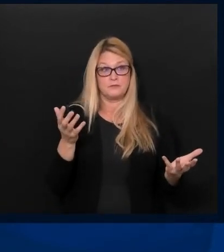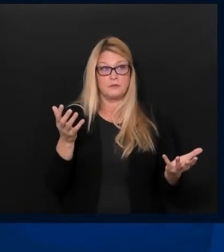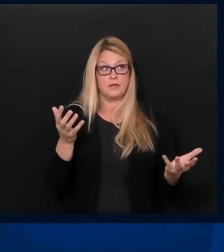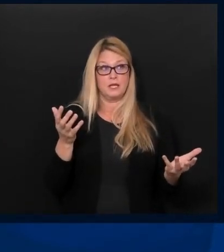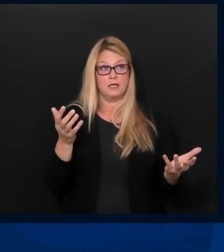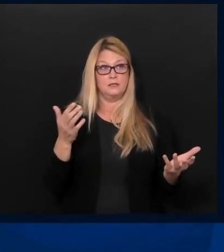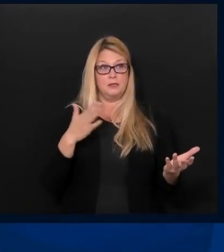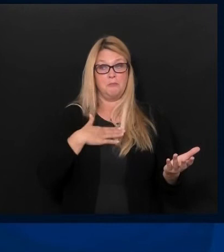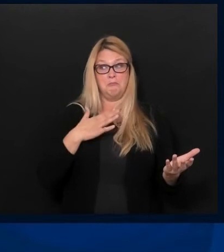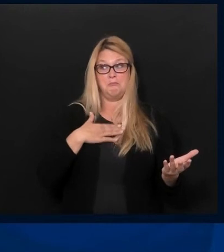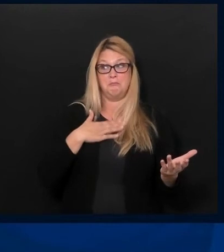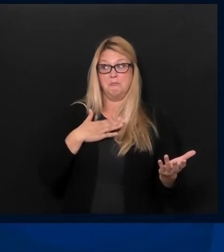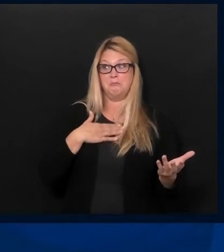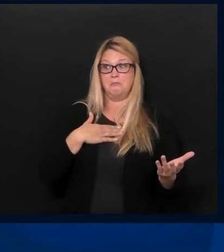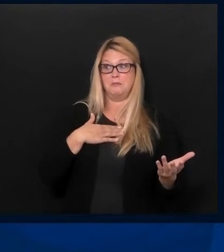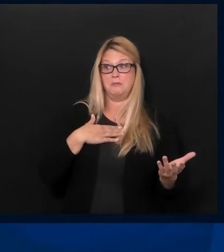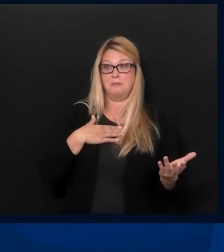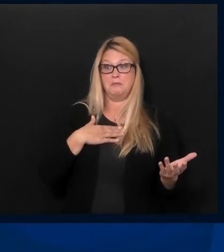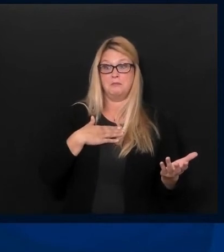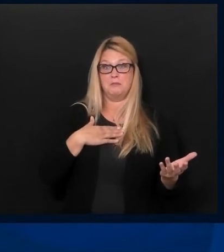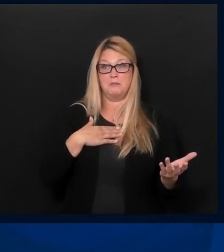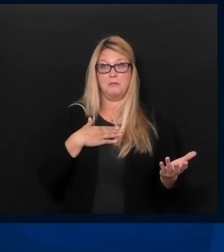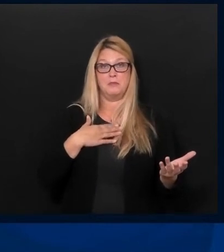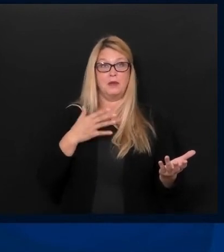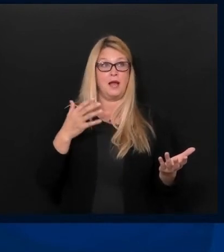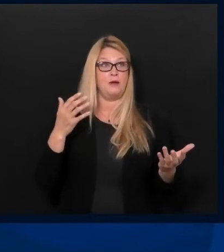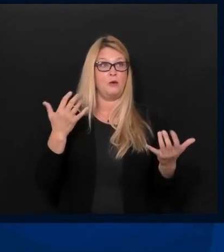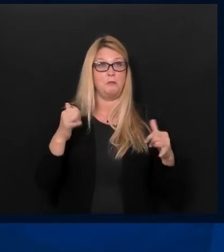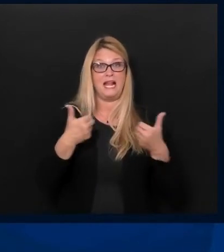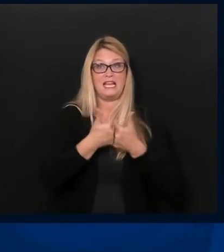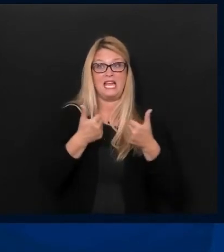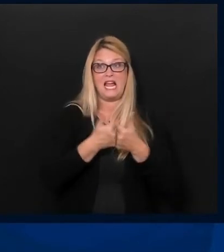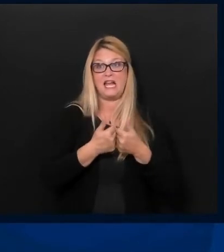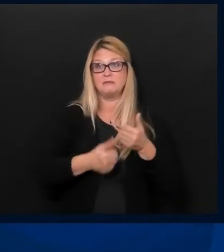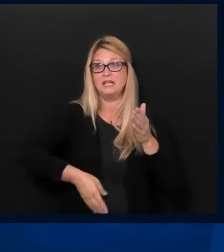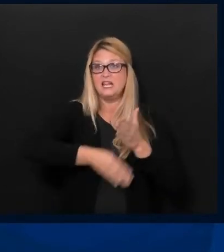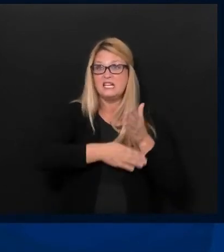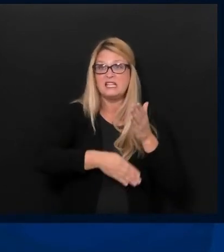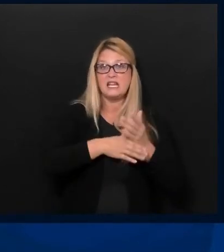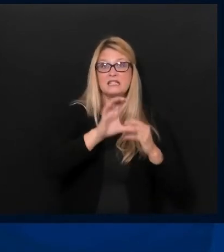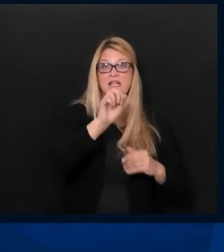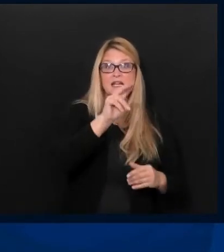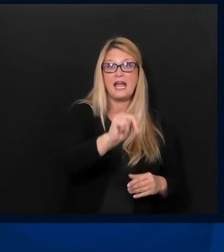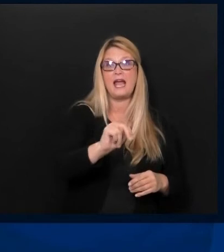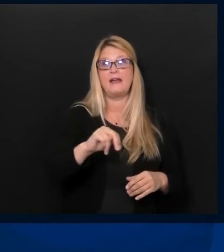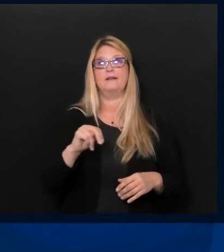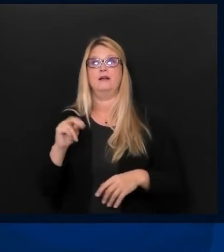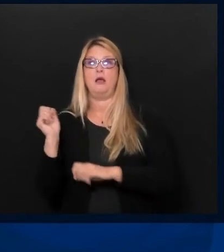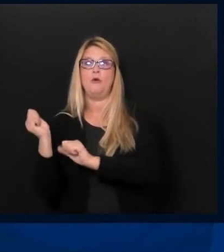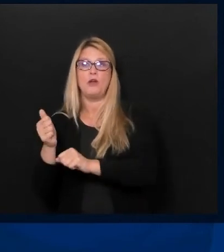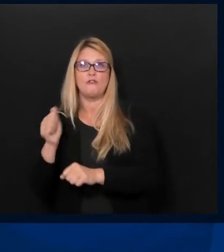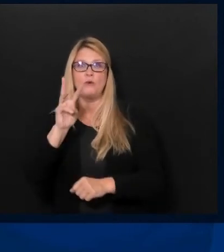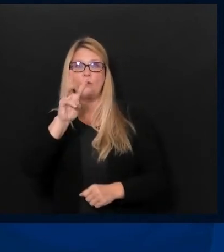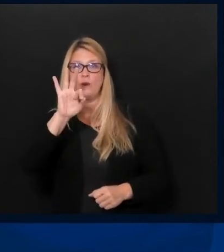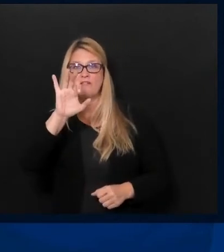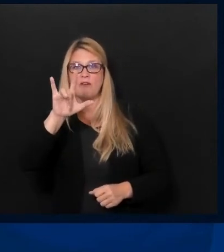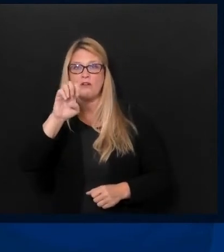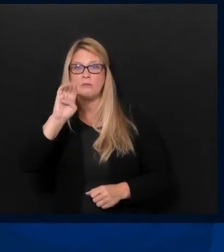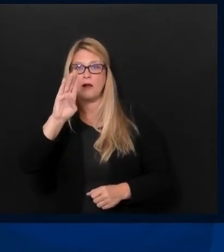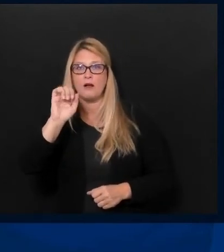know from my standpoint, we played kick the can in the alley. We played wiffle ball in the backyards. We really played